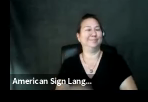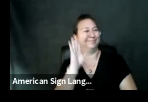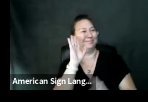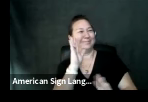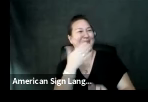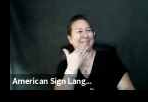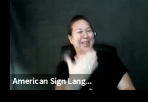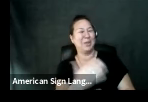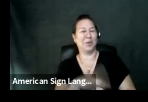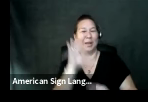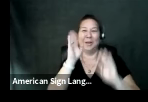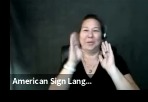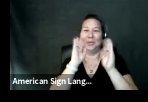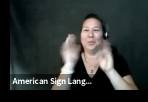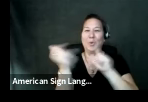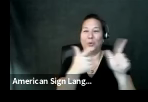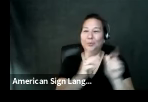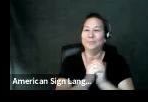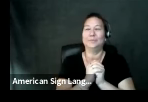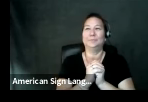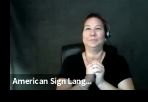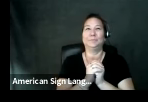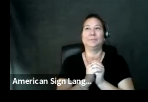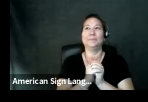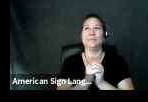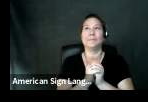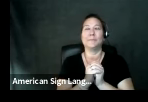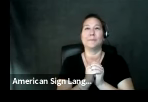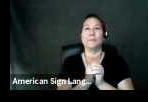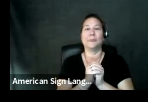Hi, everyone. So